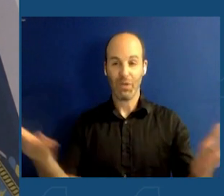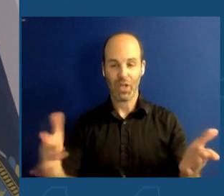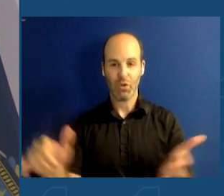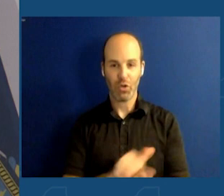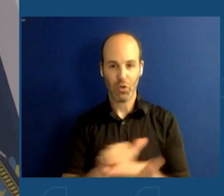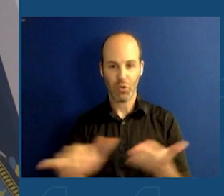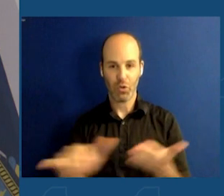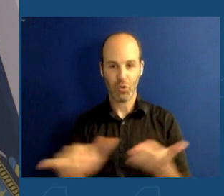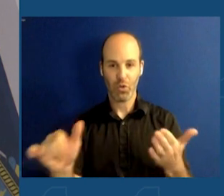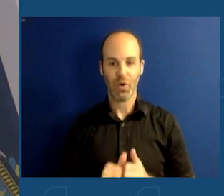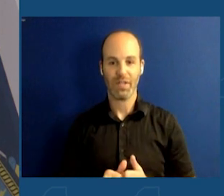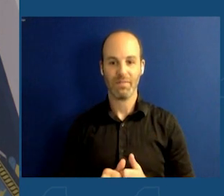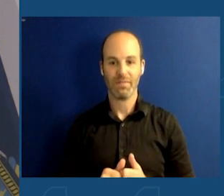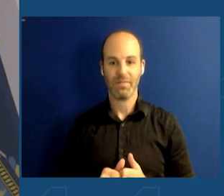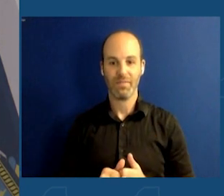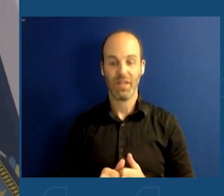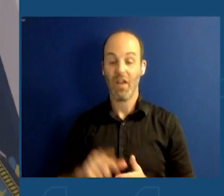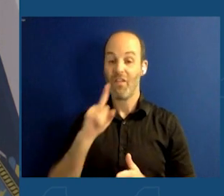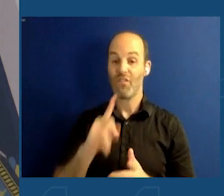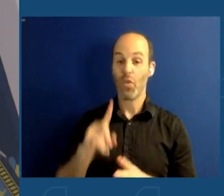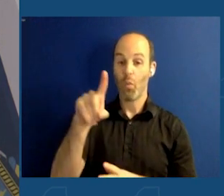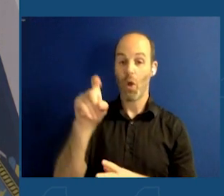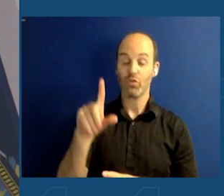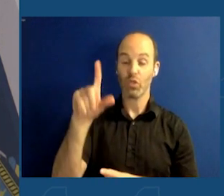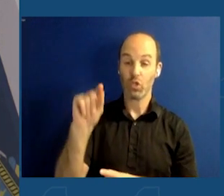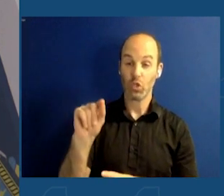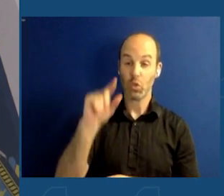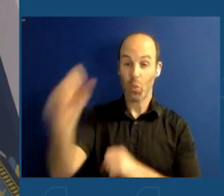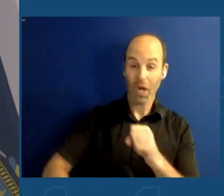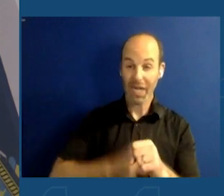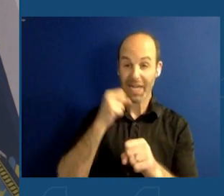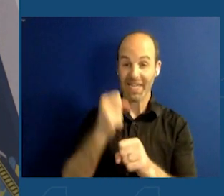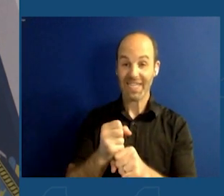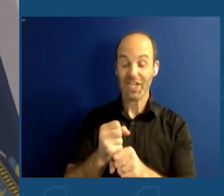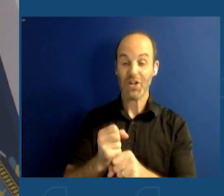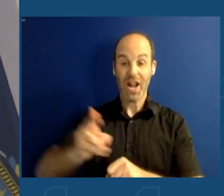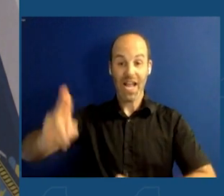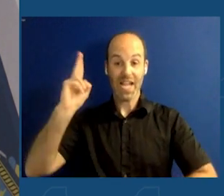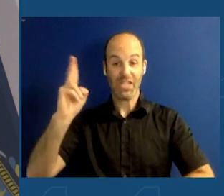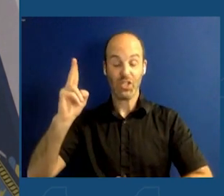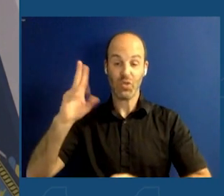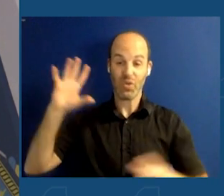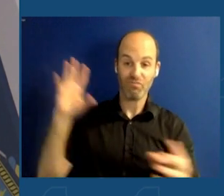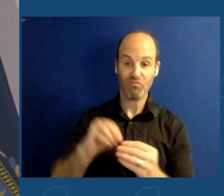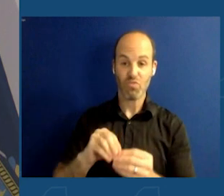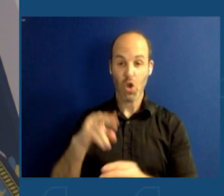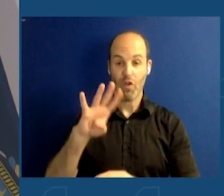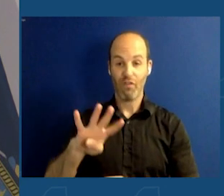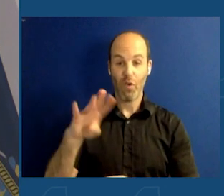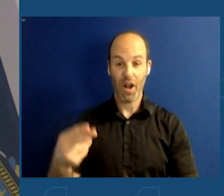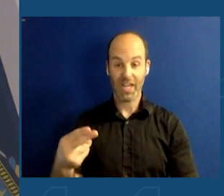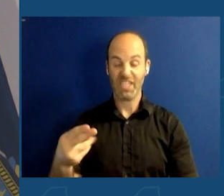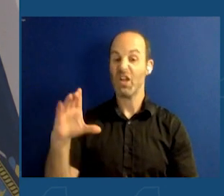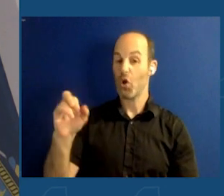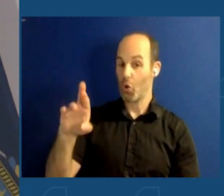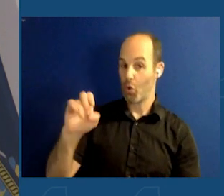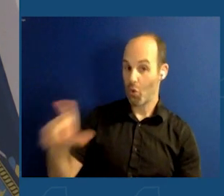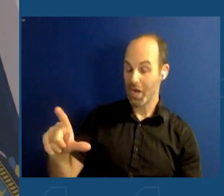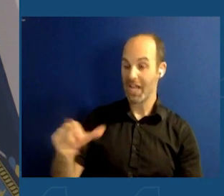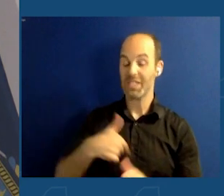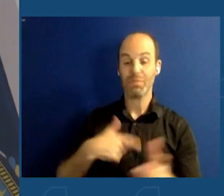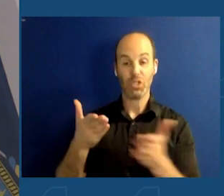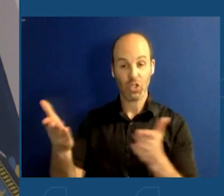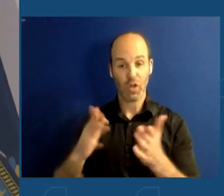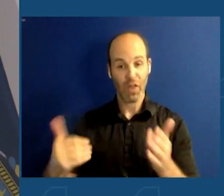For the 120-year history of 4-H, Cornell Cooperative Extension has been serving the youngest citizens of New